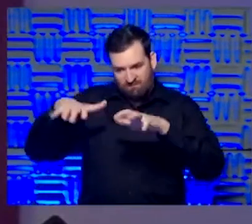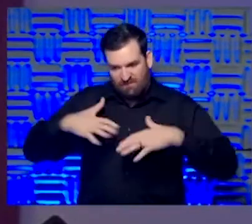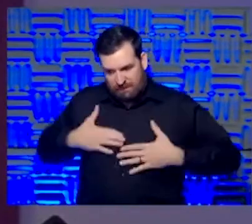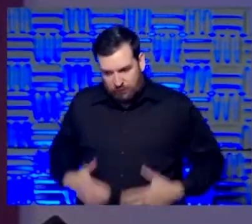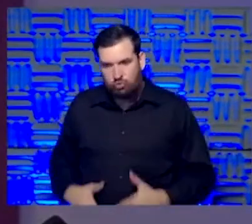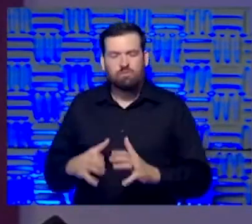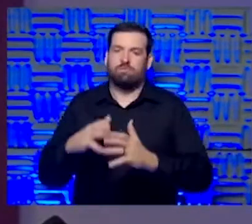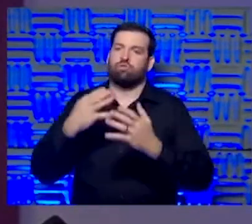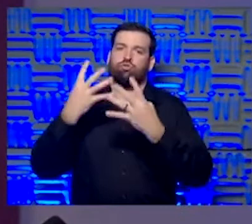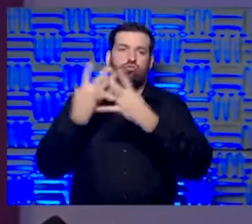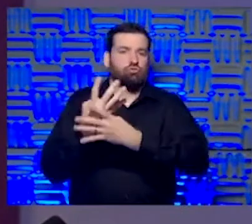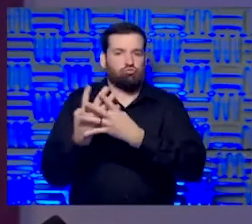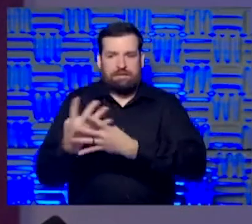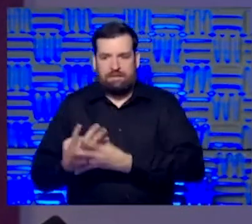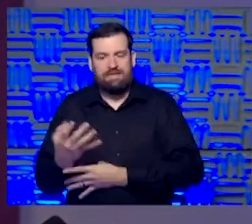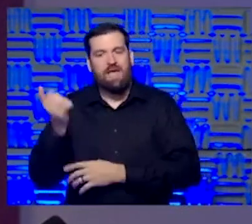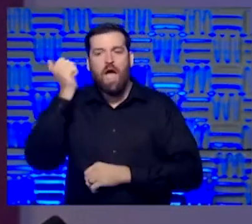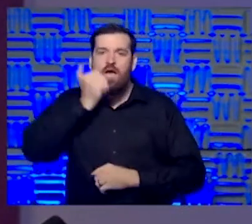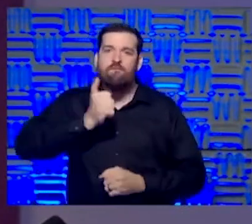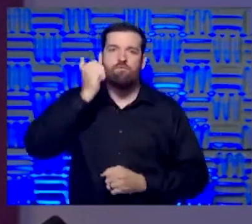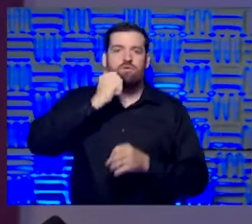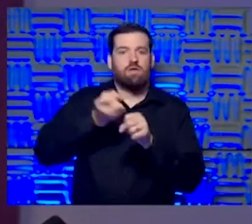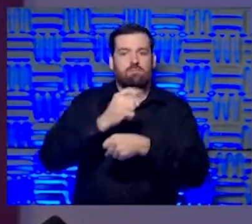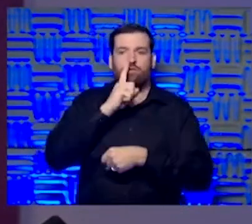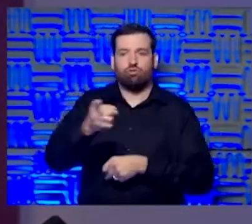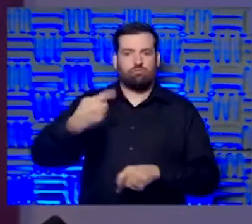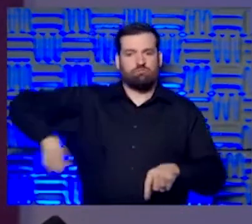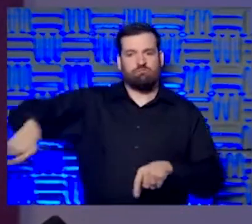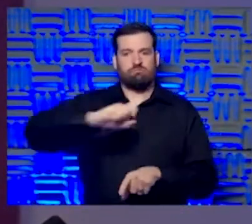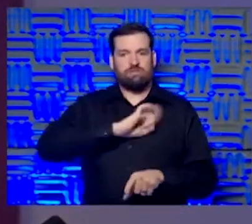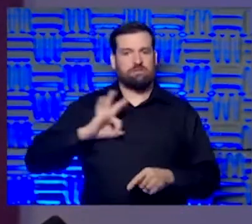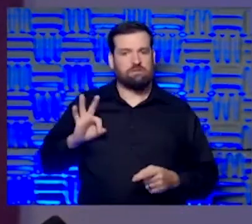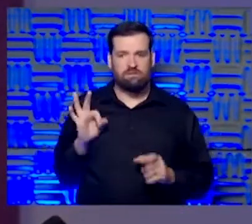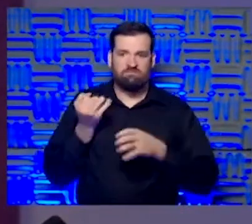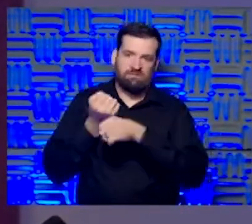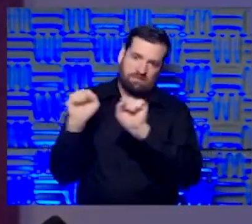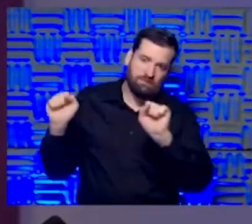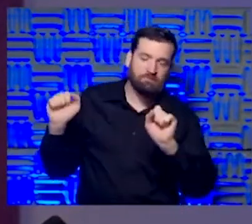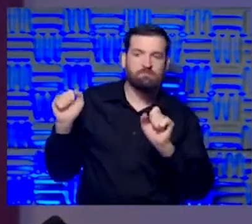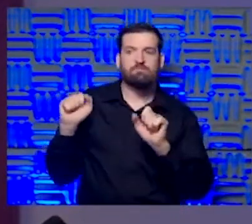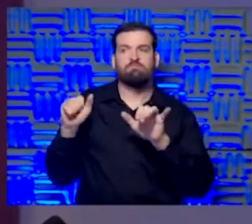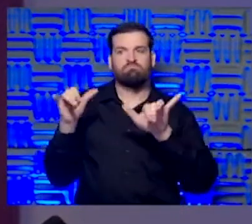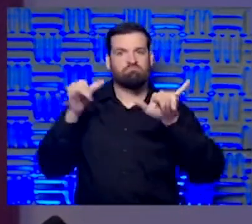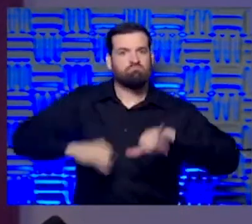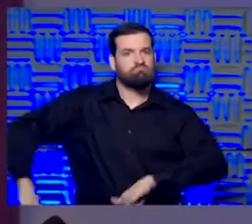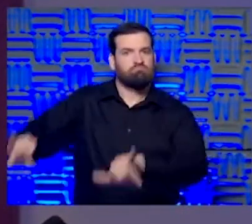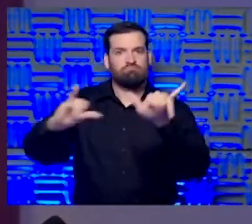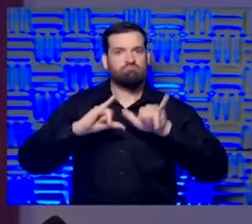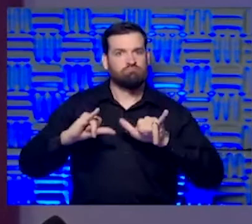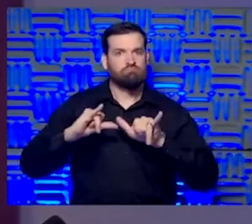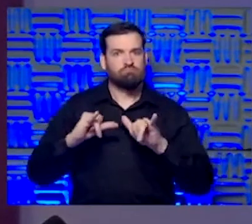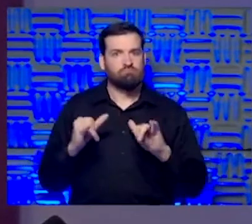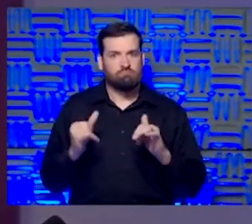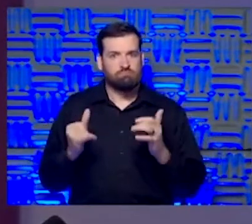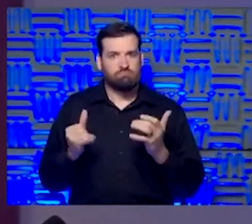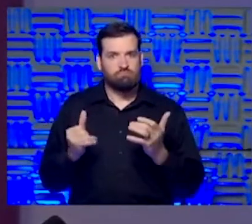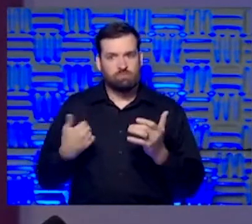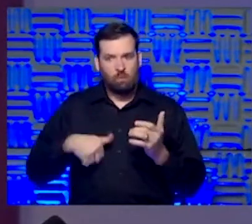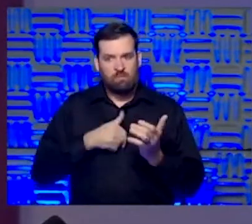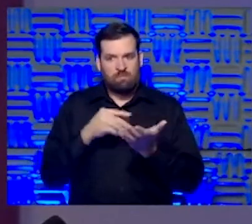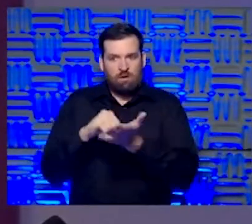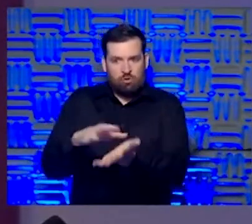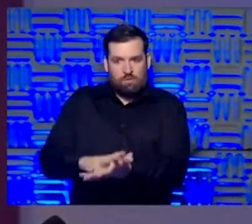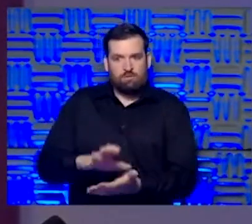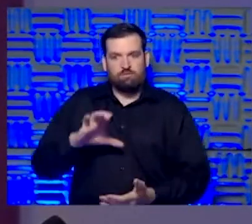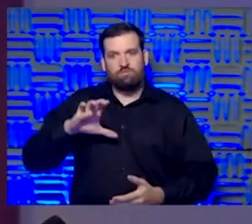every single day that we come in. So there is that longitudinal. We've not been, and that's essentially been documented. I know at Mercy